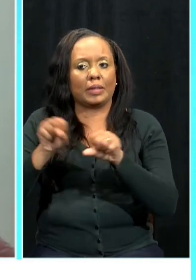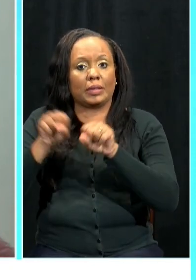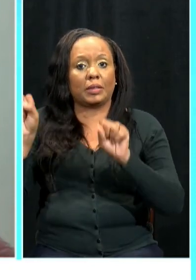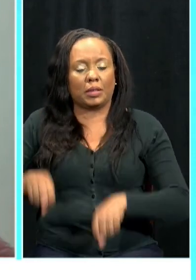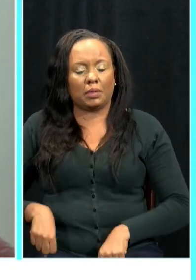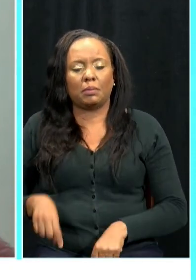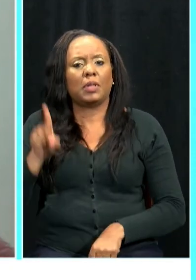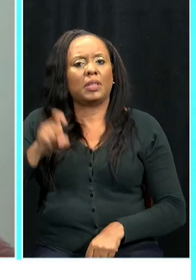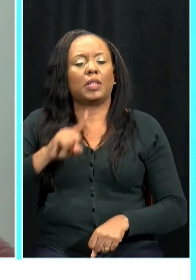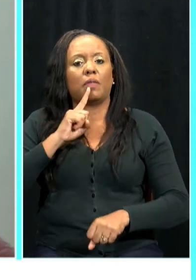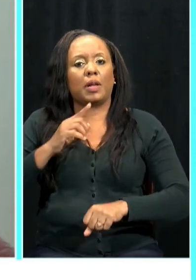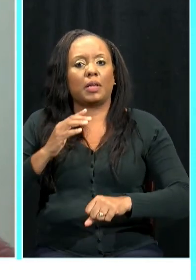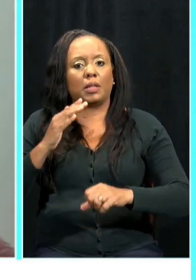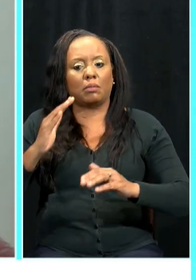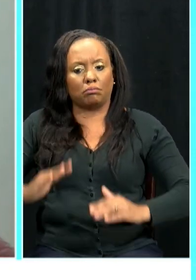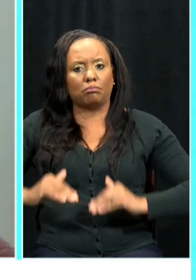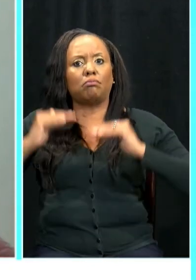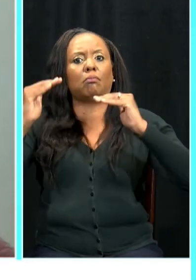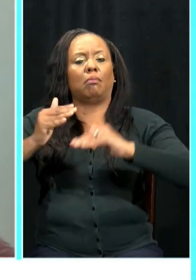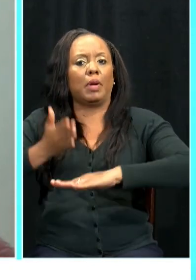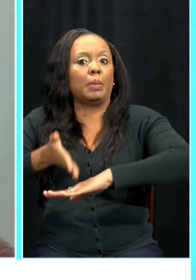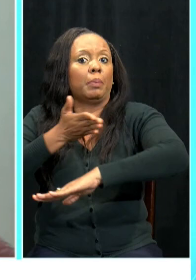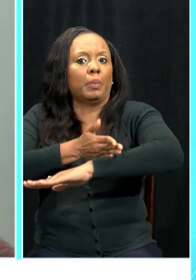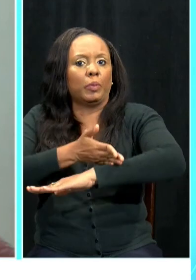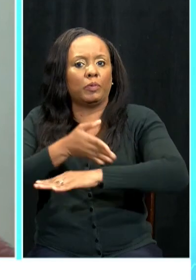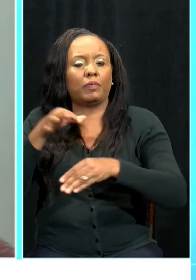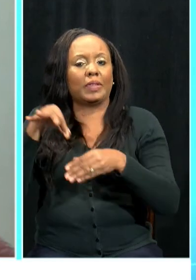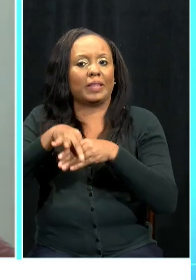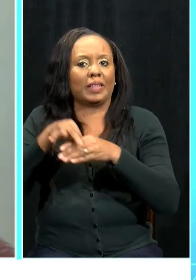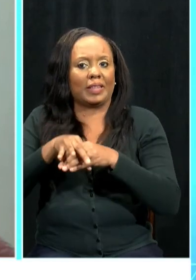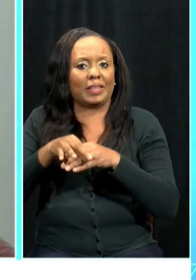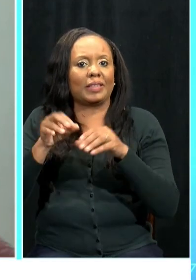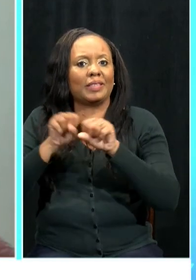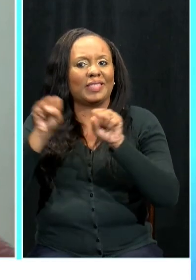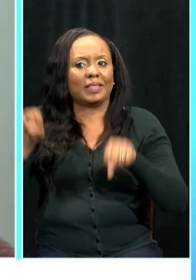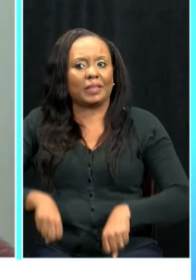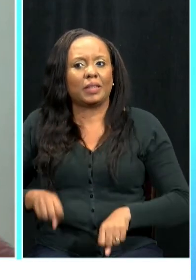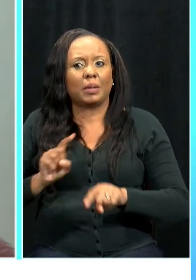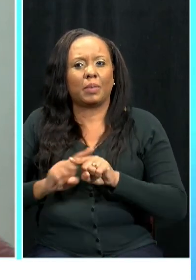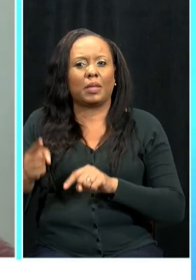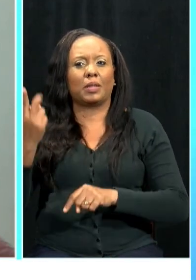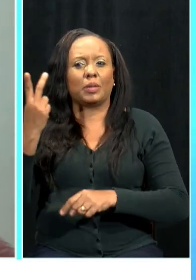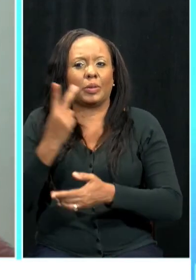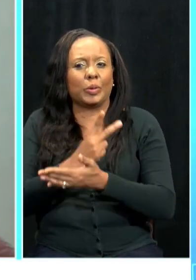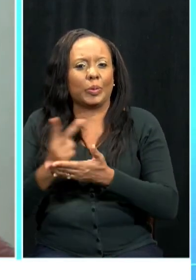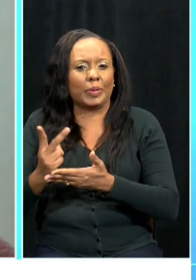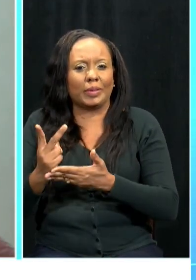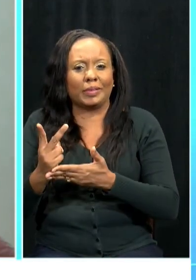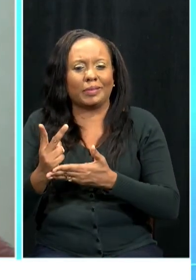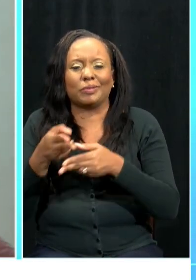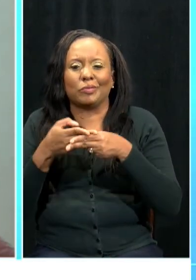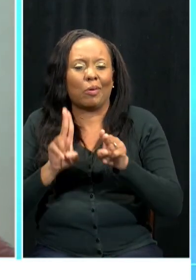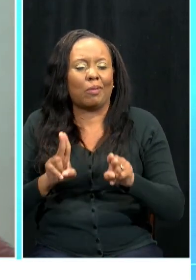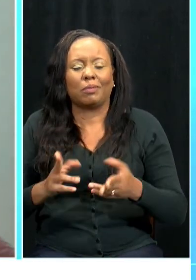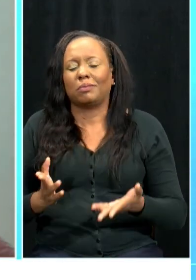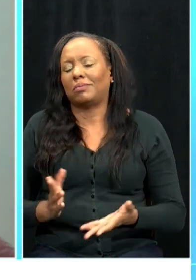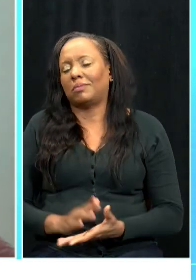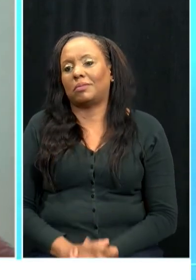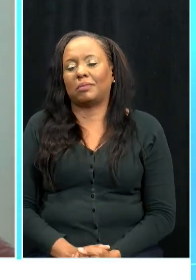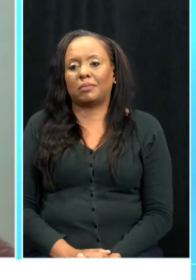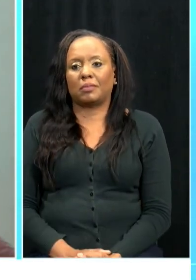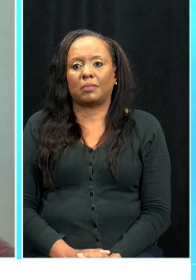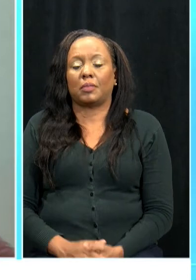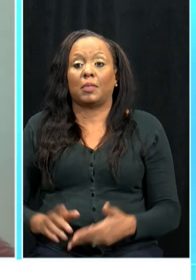that direction for sure, but to expect to do it in a 2-week period, I don't think is realistic.